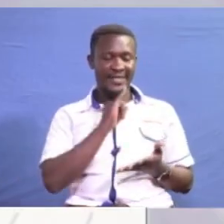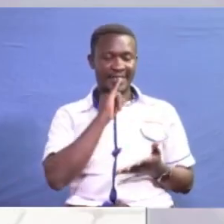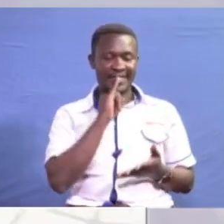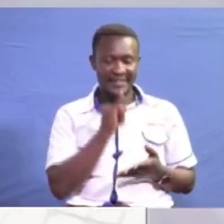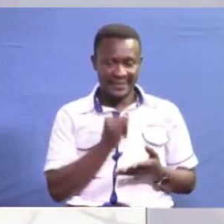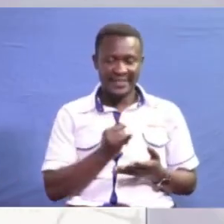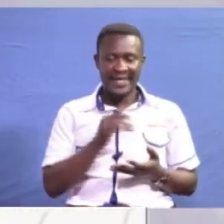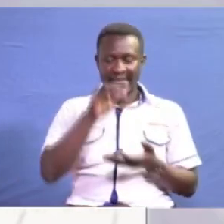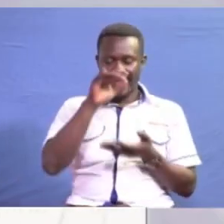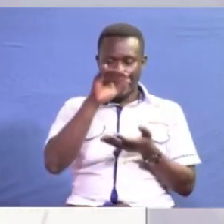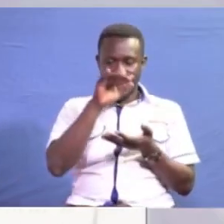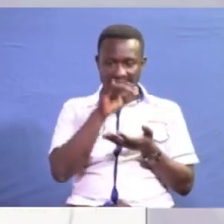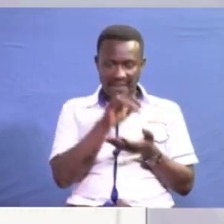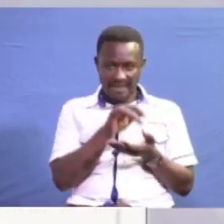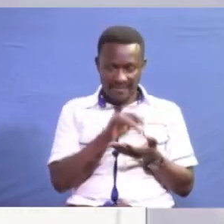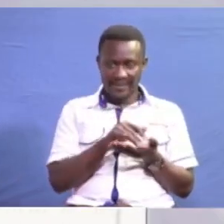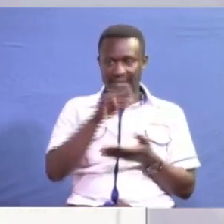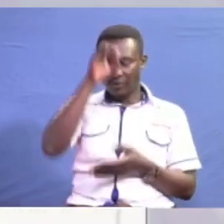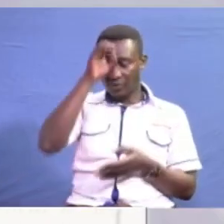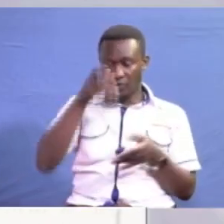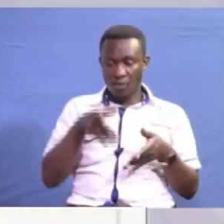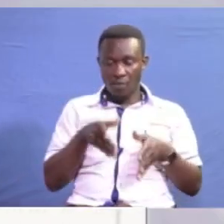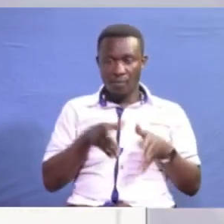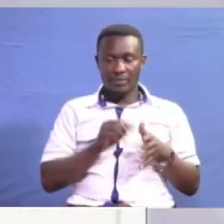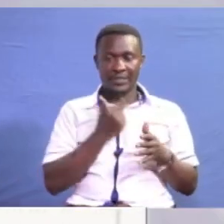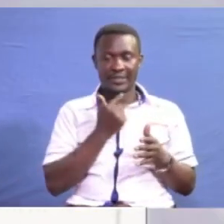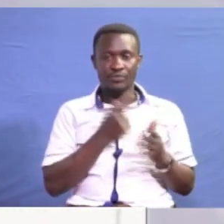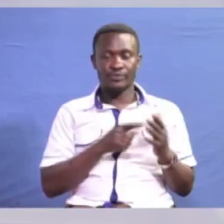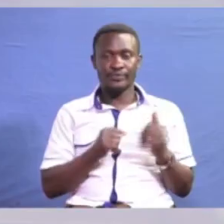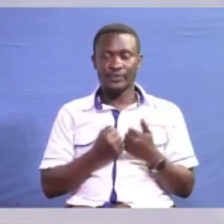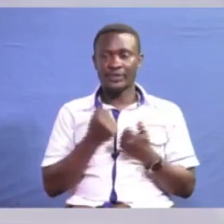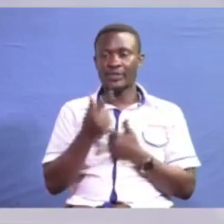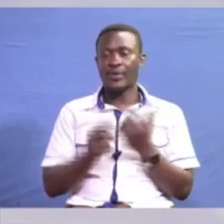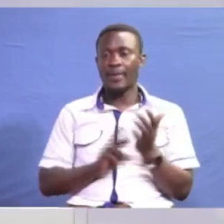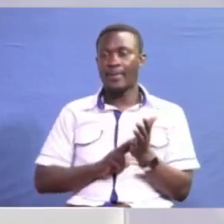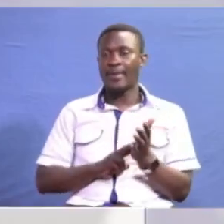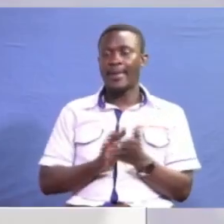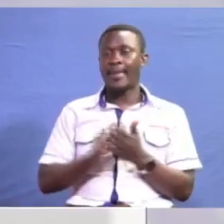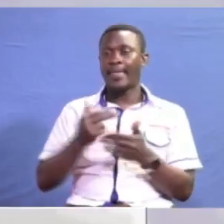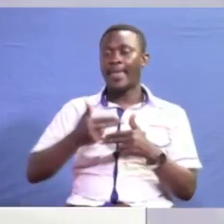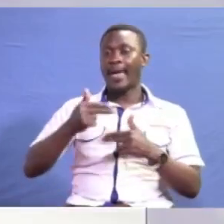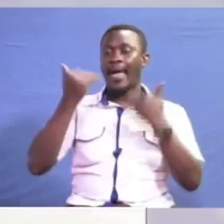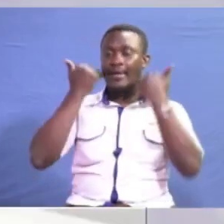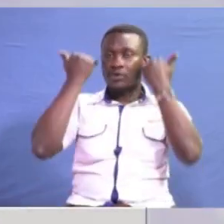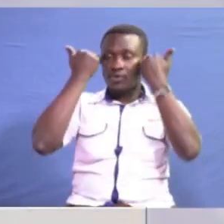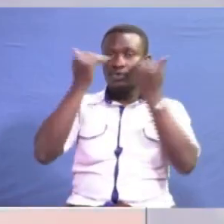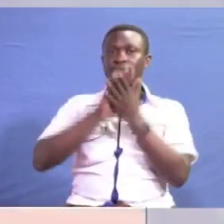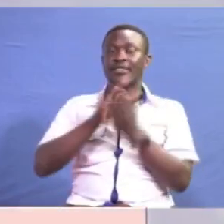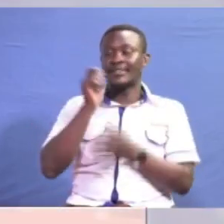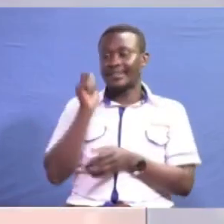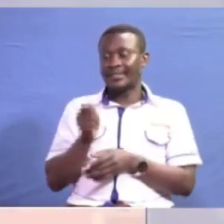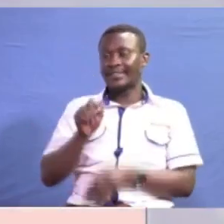limits educational opportunities. And as Diana Nashpai explains in the following report, the High Court Judge Justice Chacha